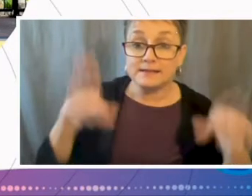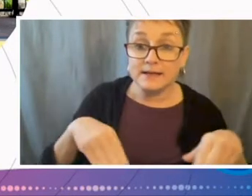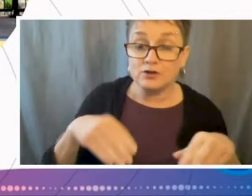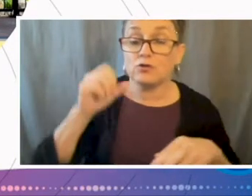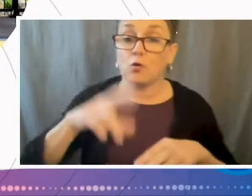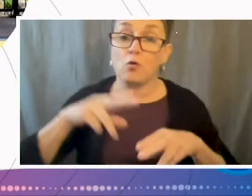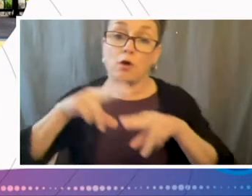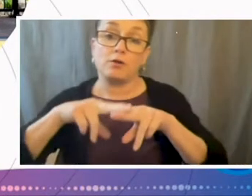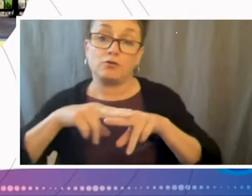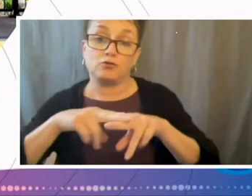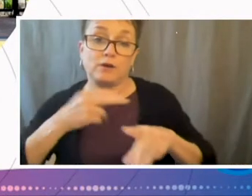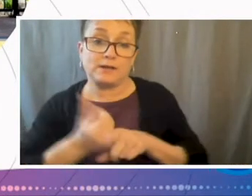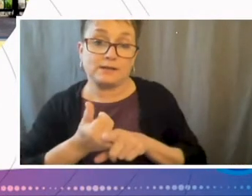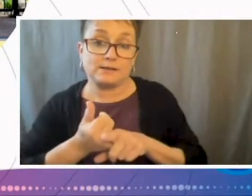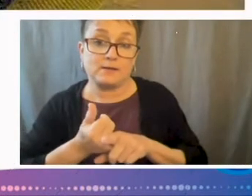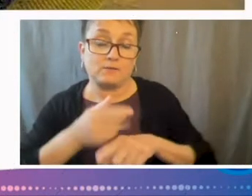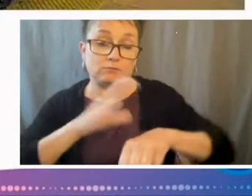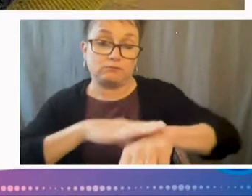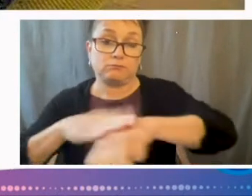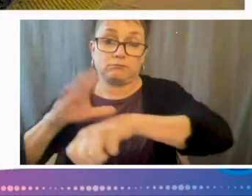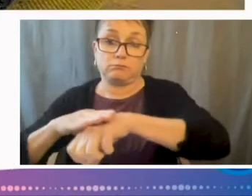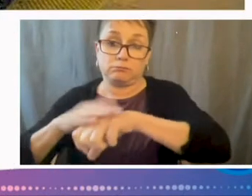trains.